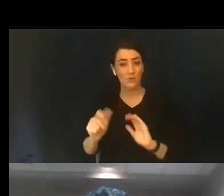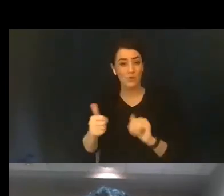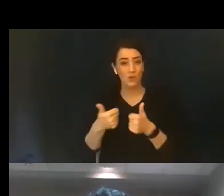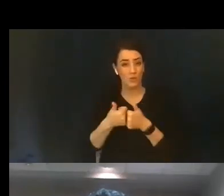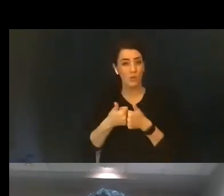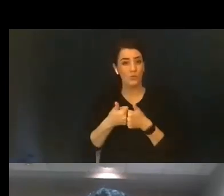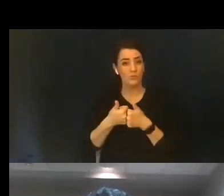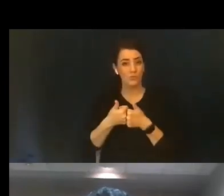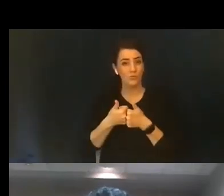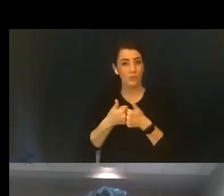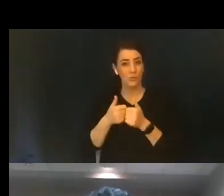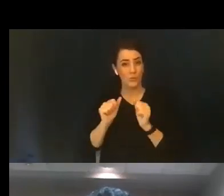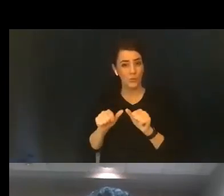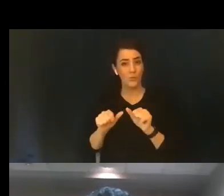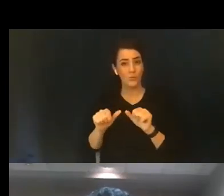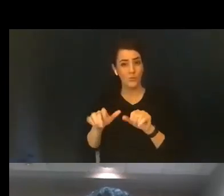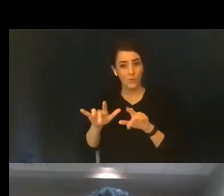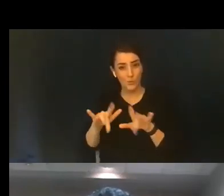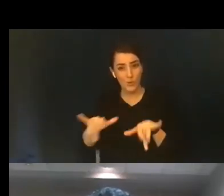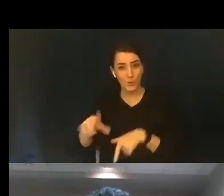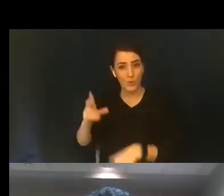history.